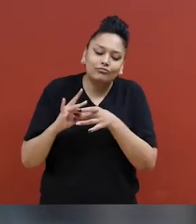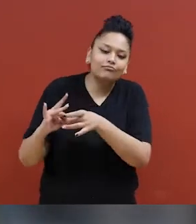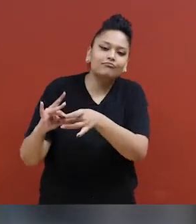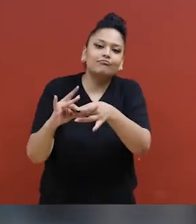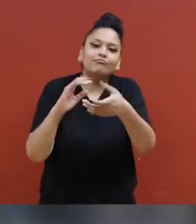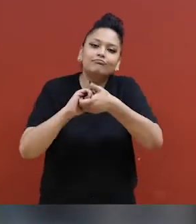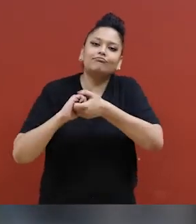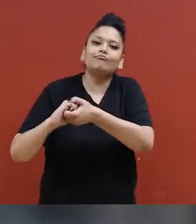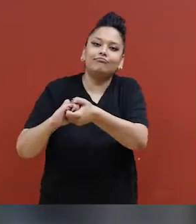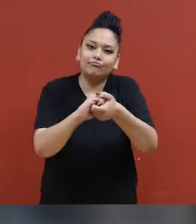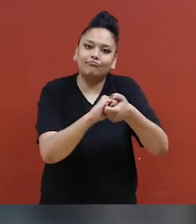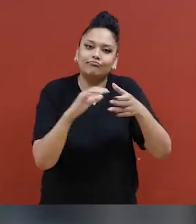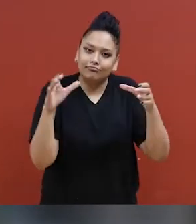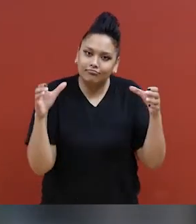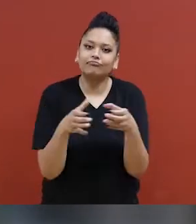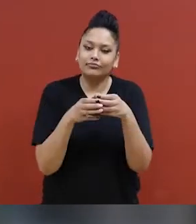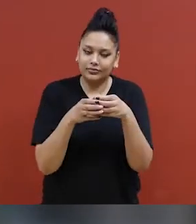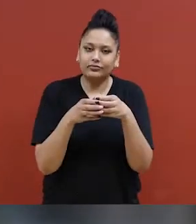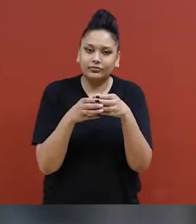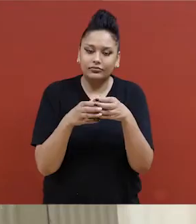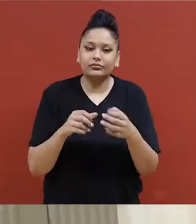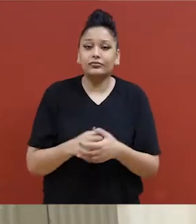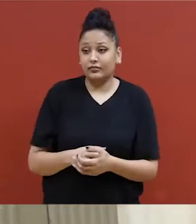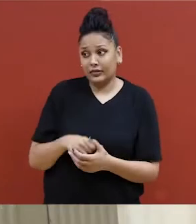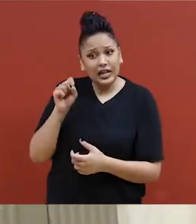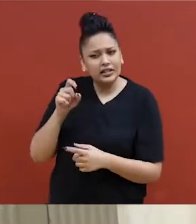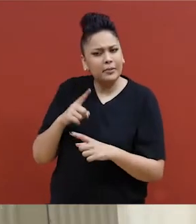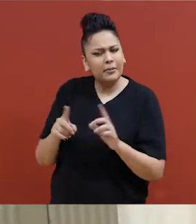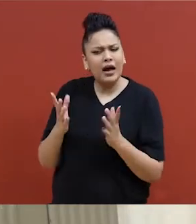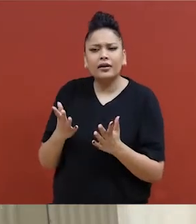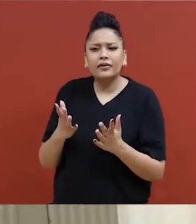are told that it's just us.